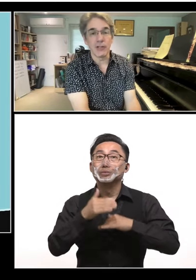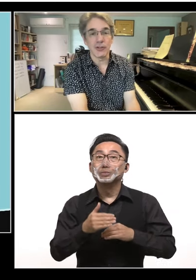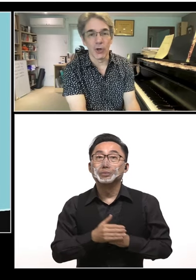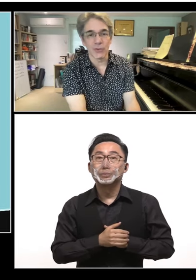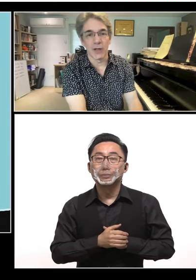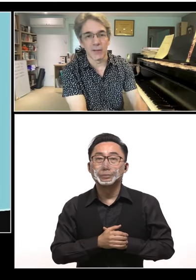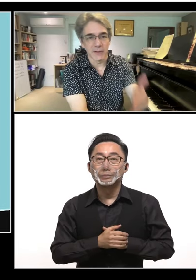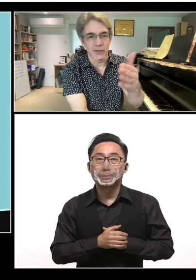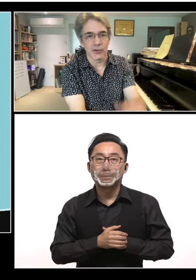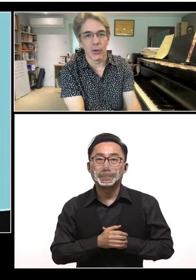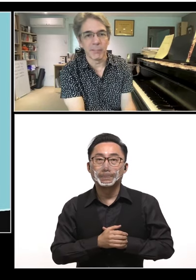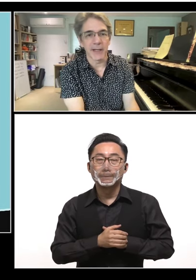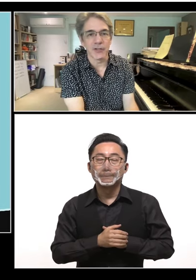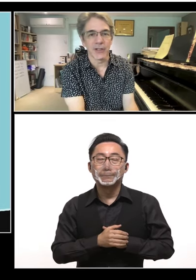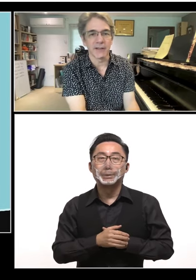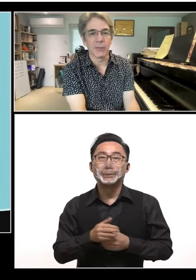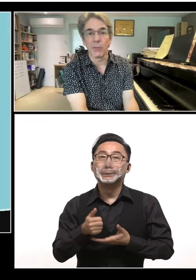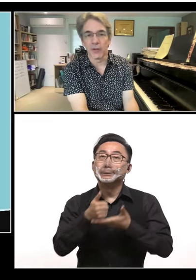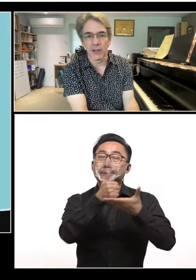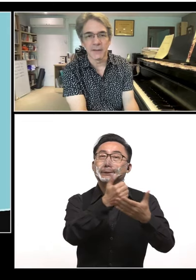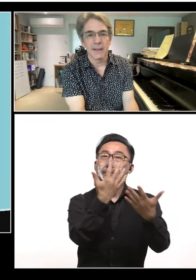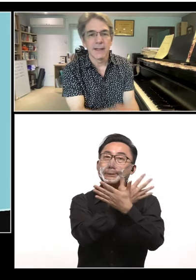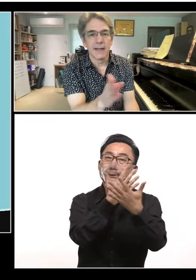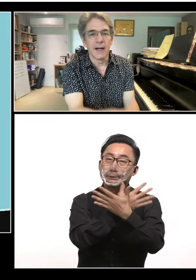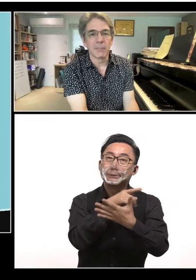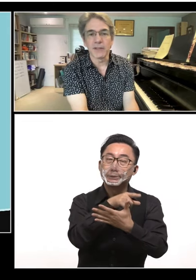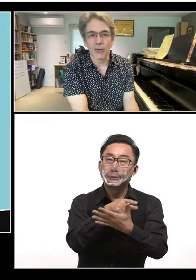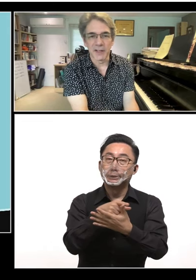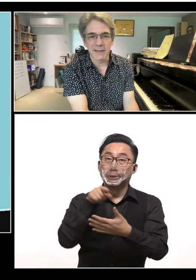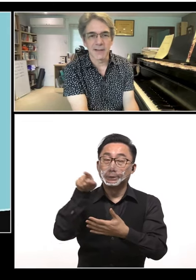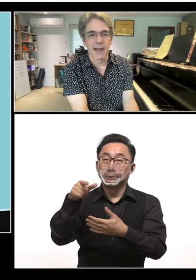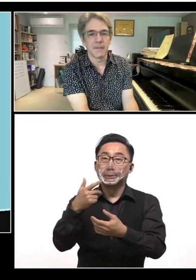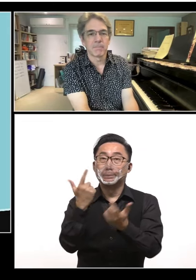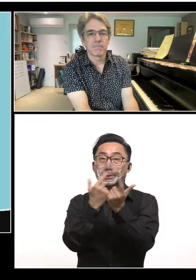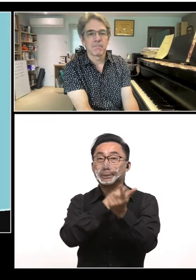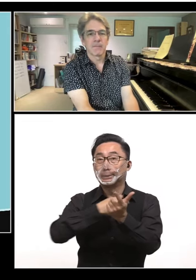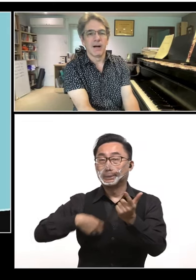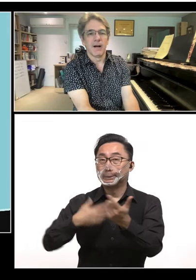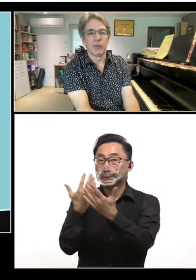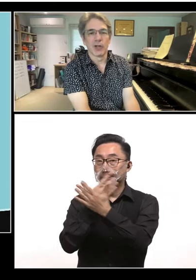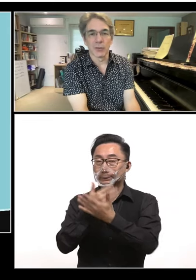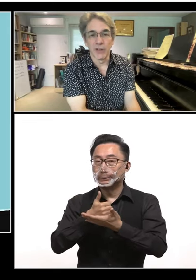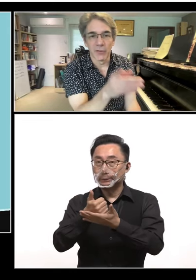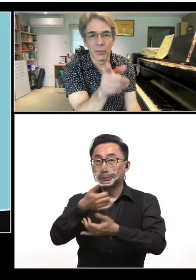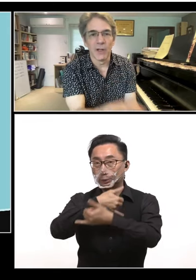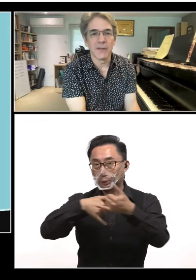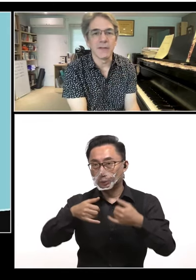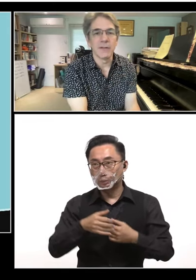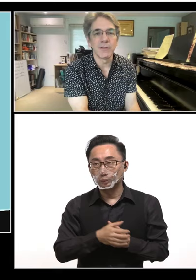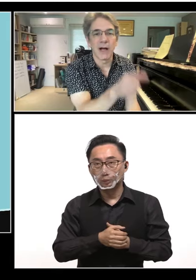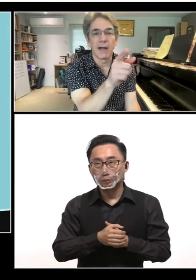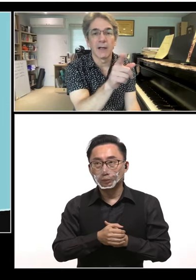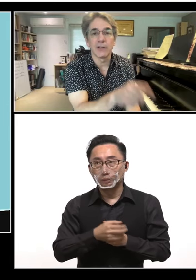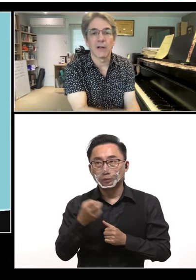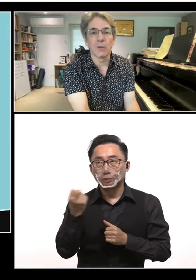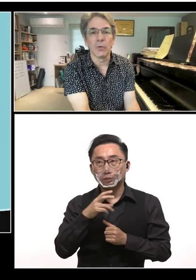TV shows. This is a show in Beijing that we went on. Please go to the next slide. We were also in another one. This is